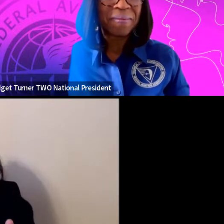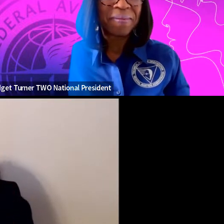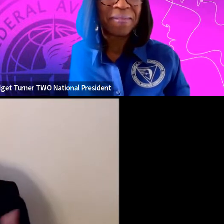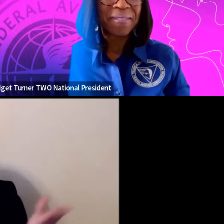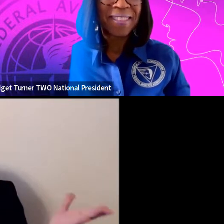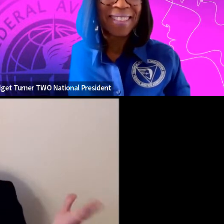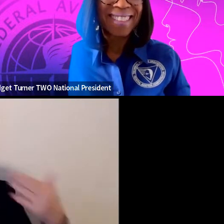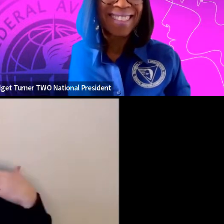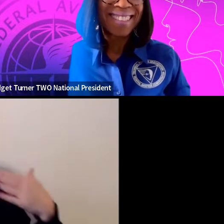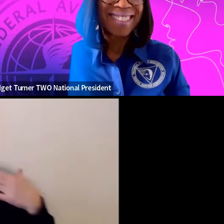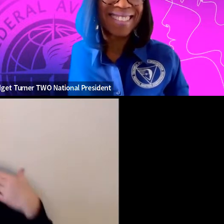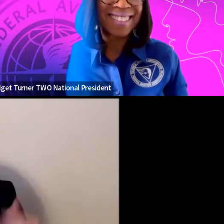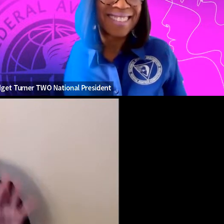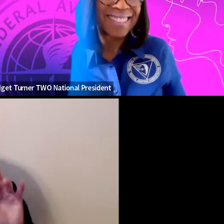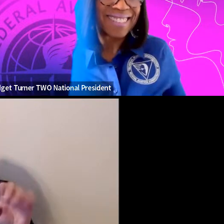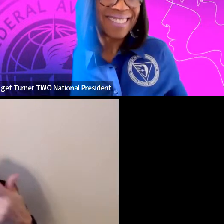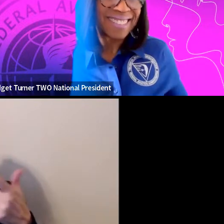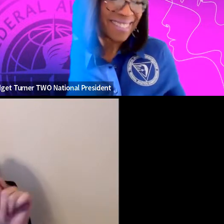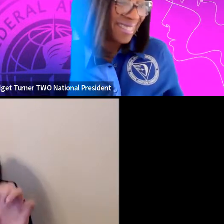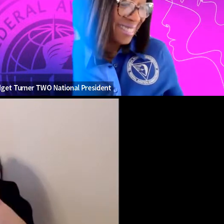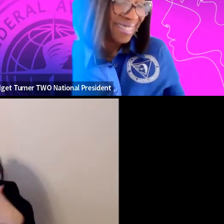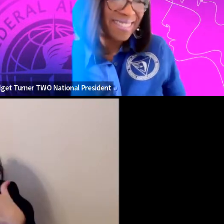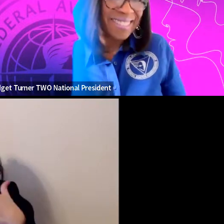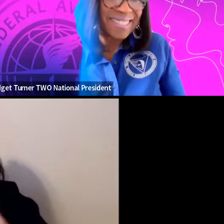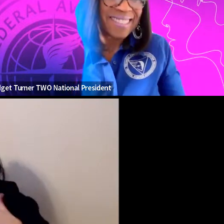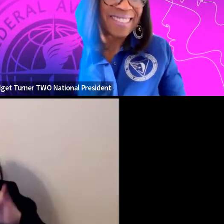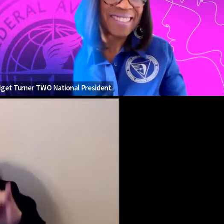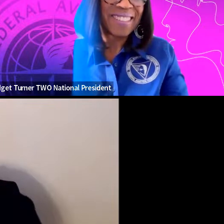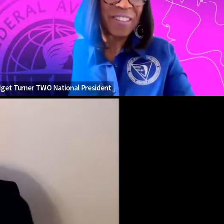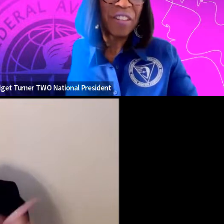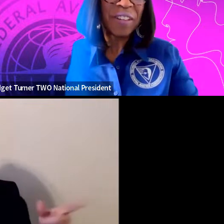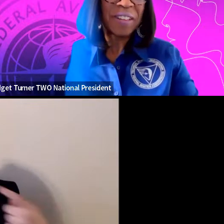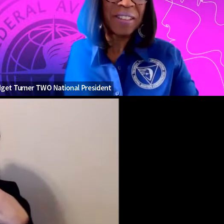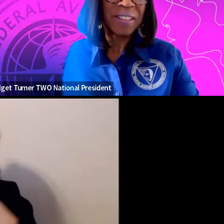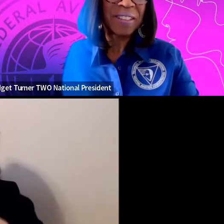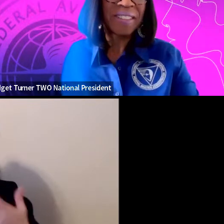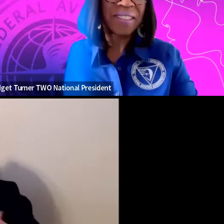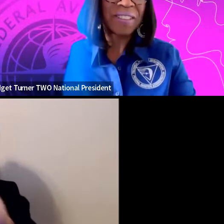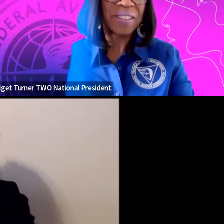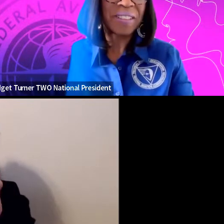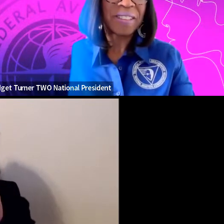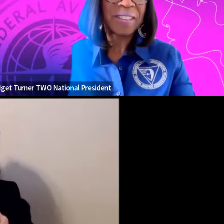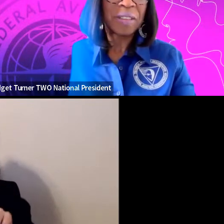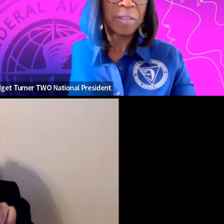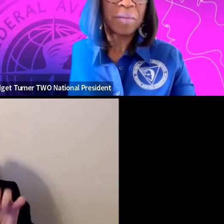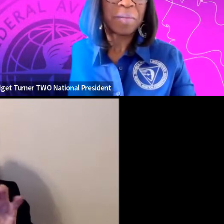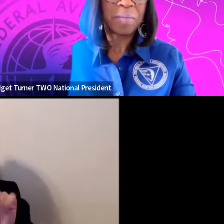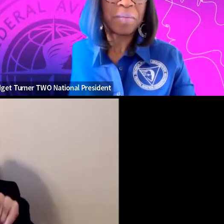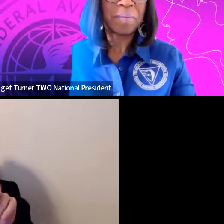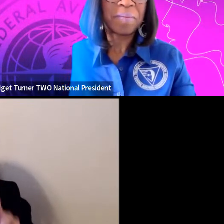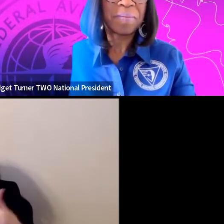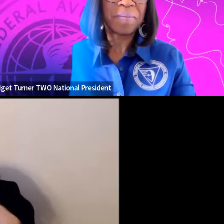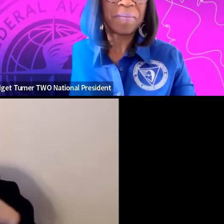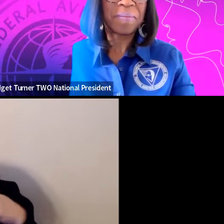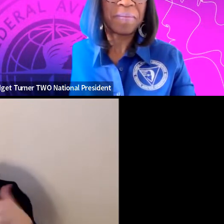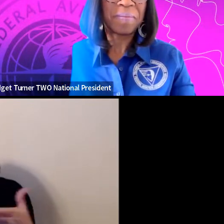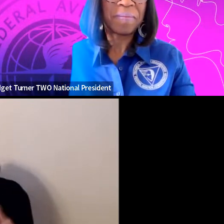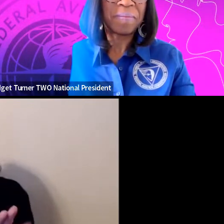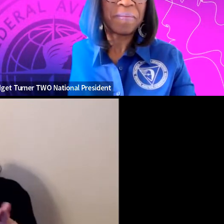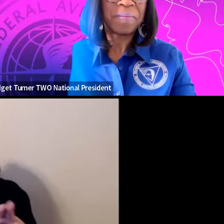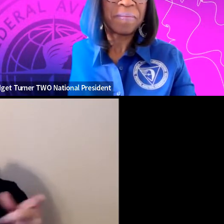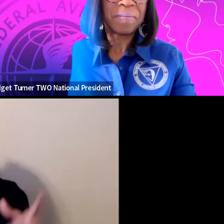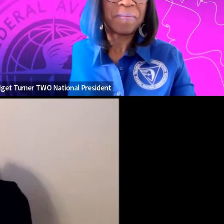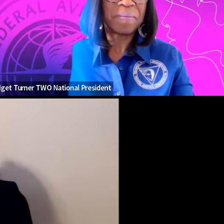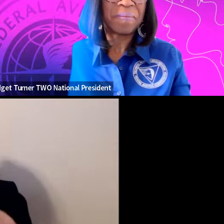Thank you, Bridget. I appreciate it. As Bridget said, my name is Jen Dempster, and I am the general manager of the JTOC